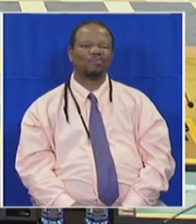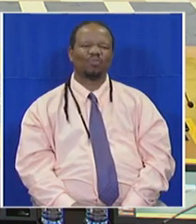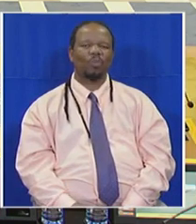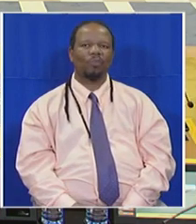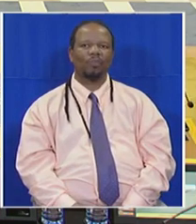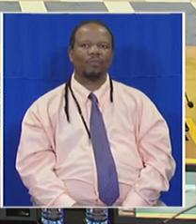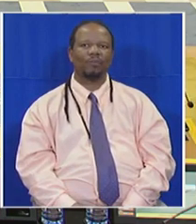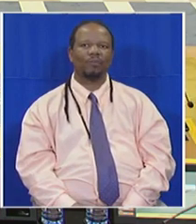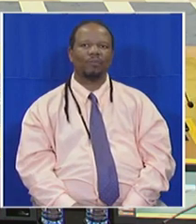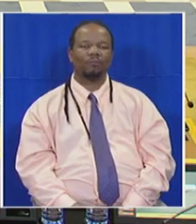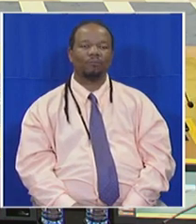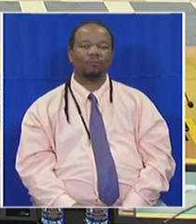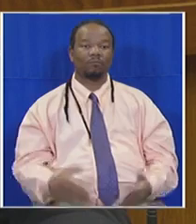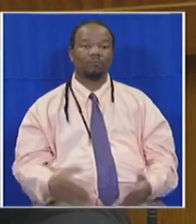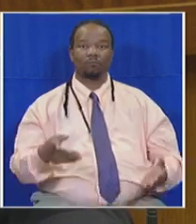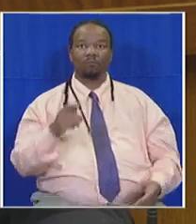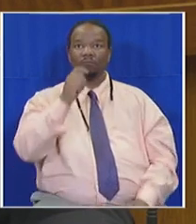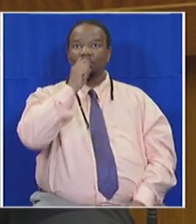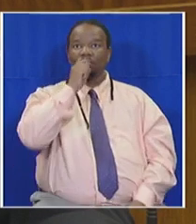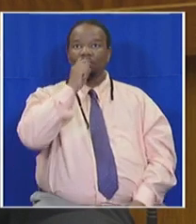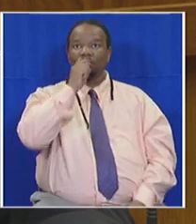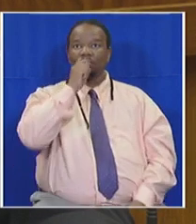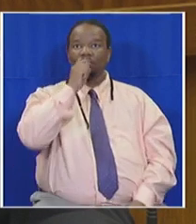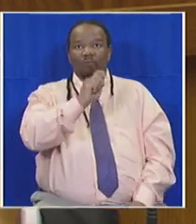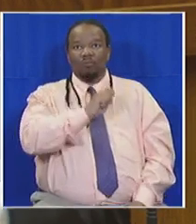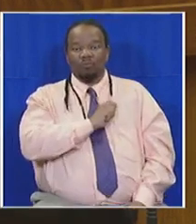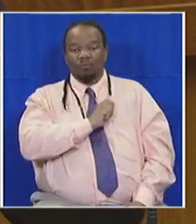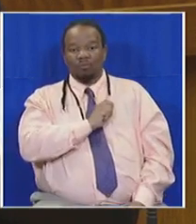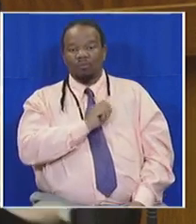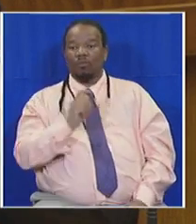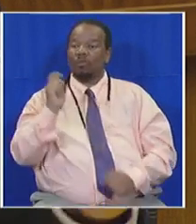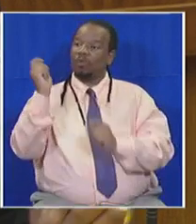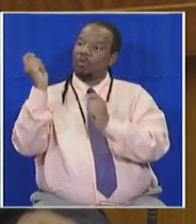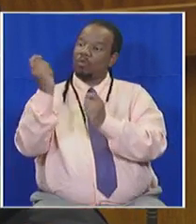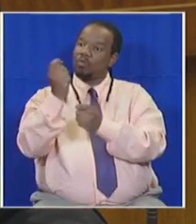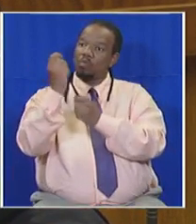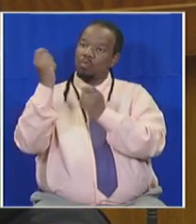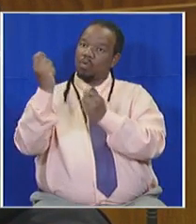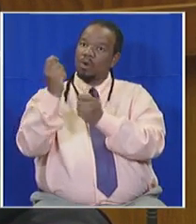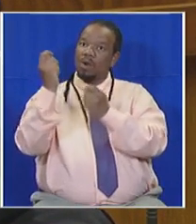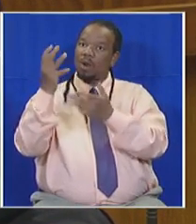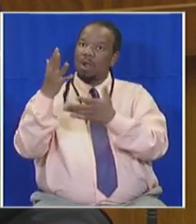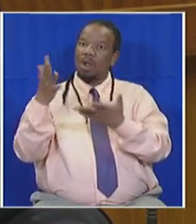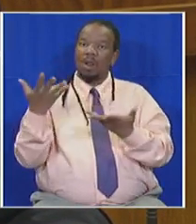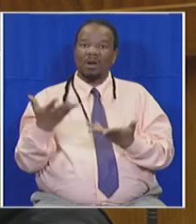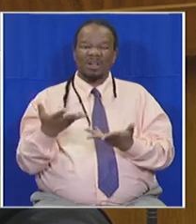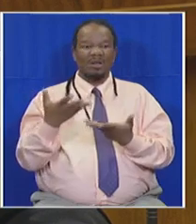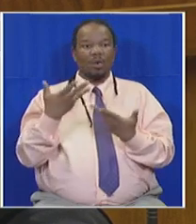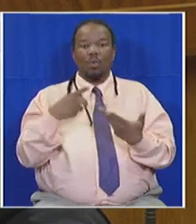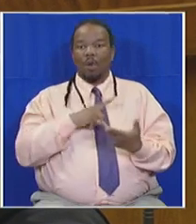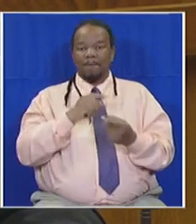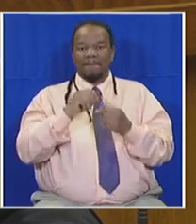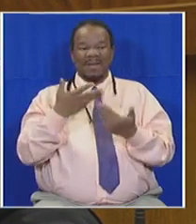The truth is, the reason why rural municipalities have got no revenue is because the ANC government